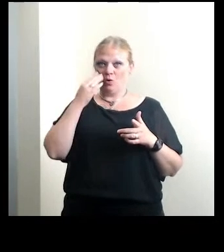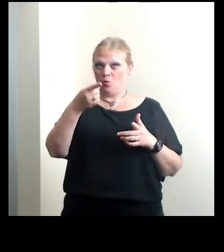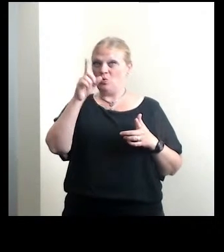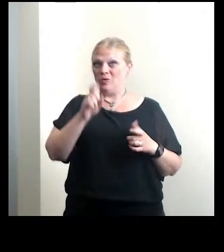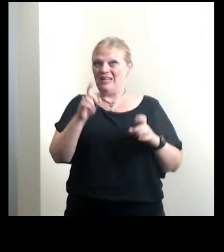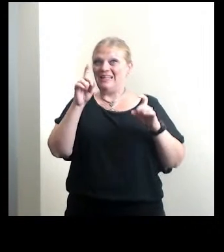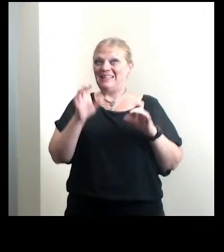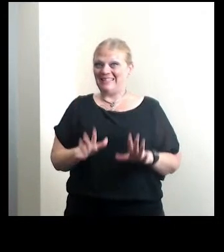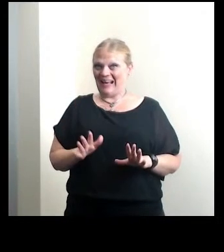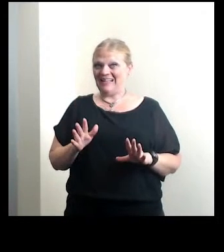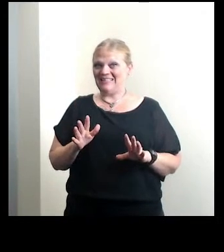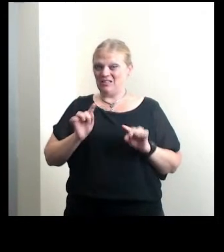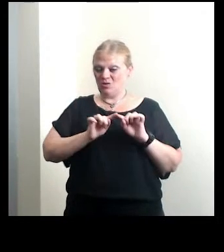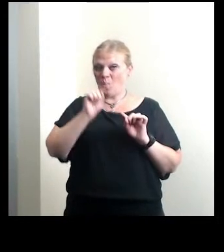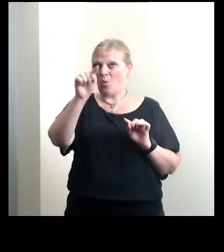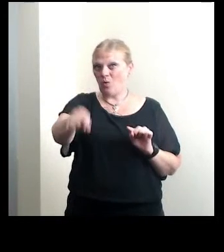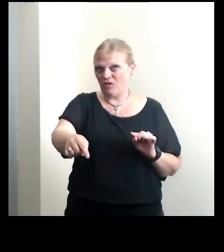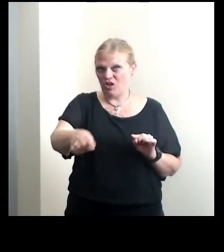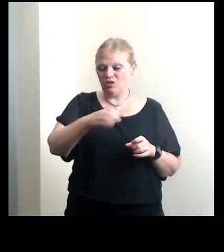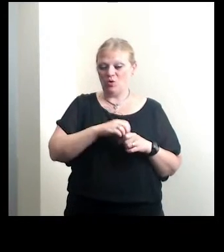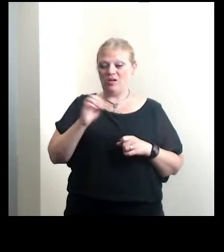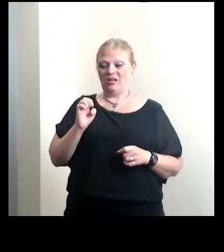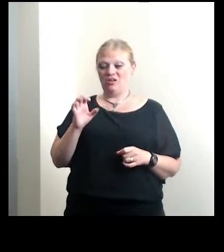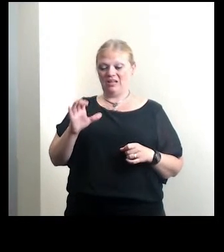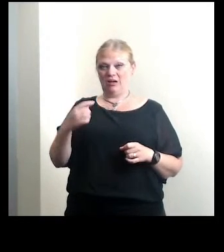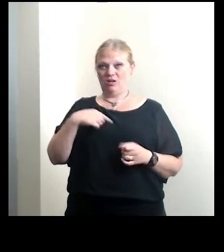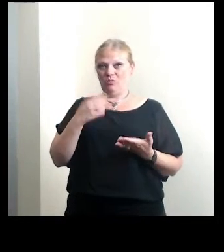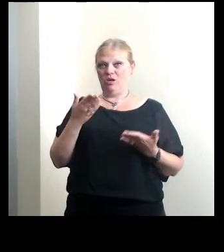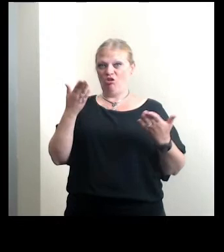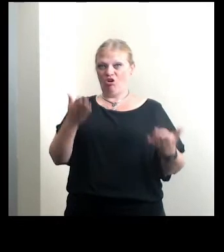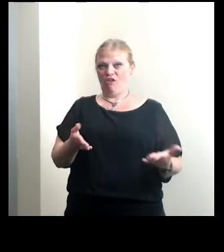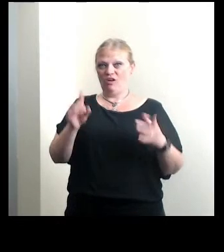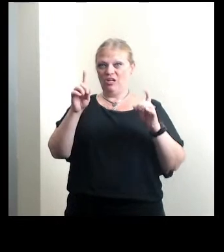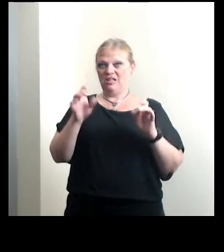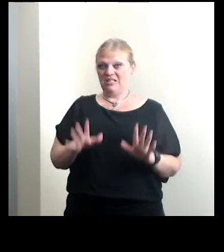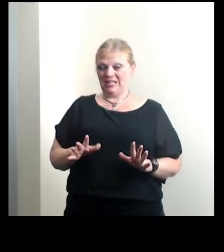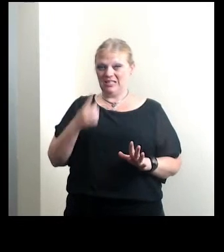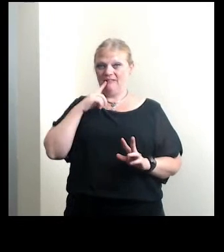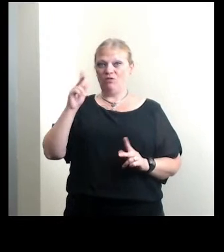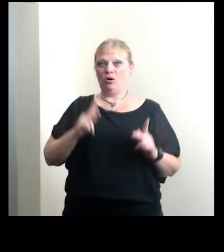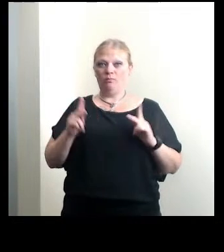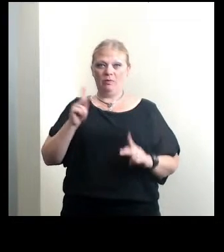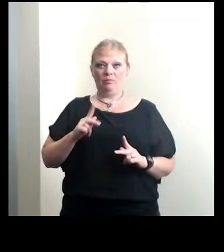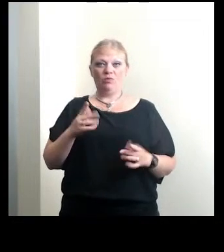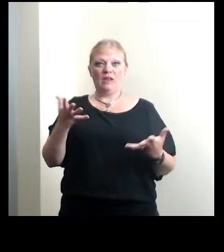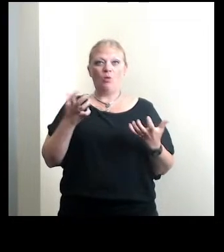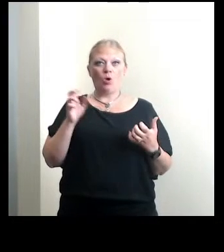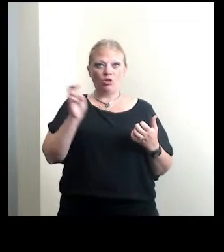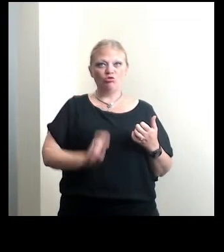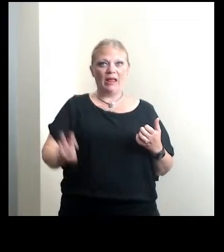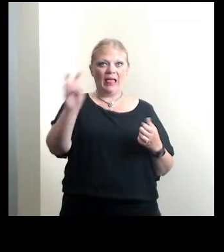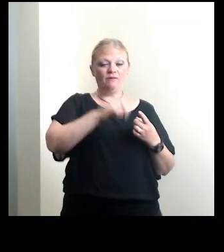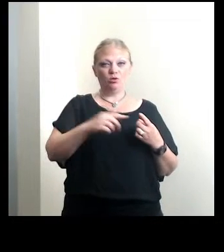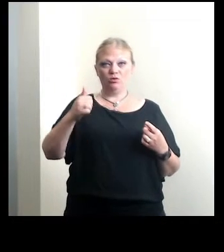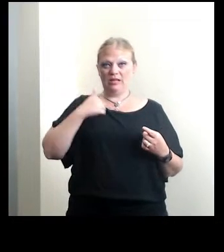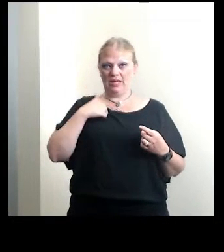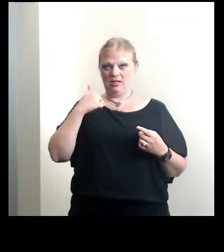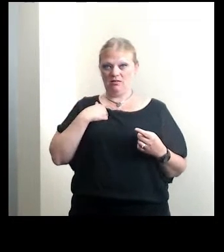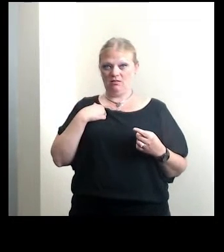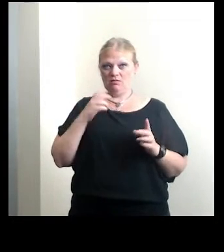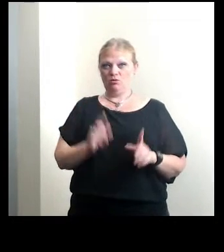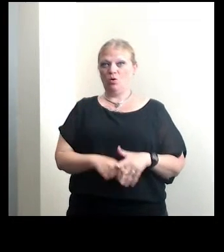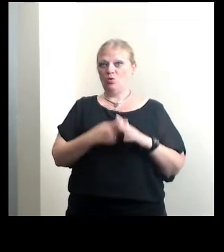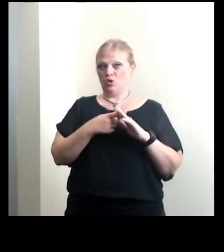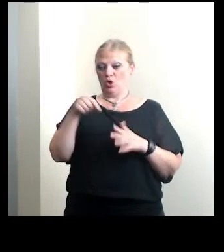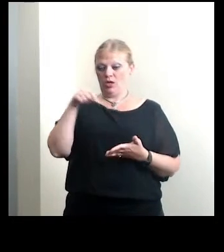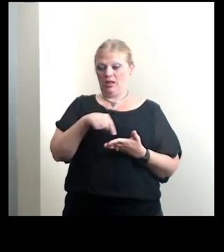test to get over there. So in Erie County, we are going to be offering testing for people who want to travel to Canada. So starting